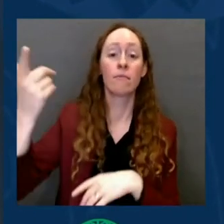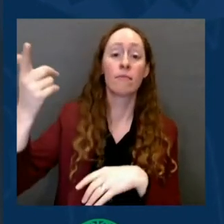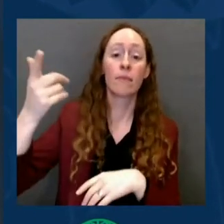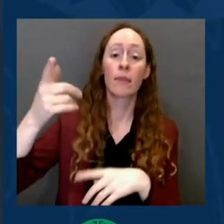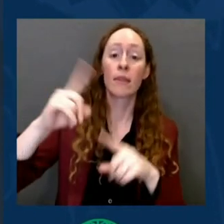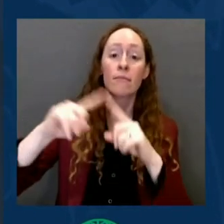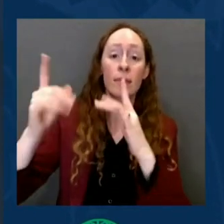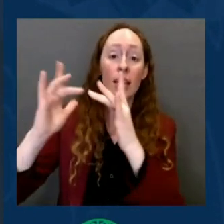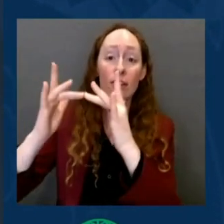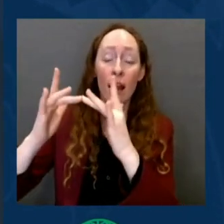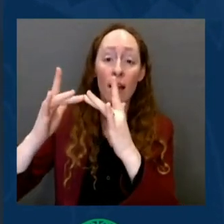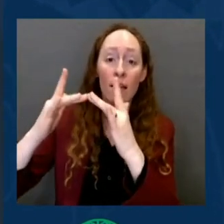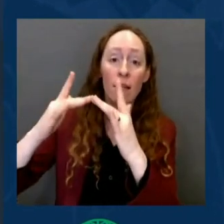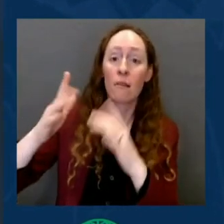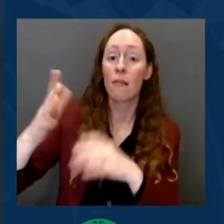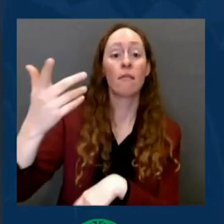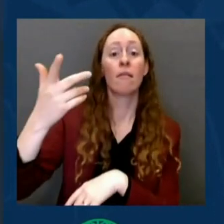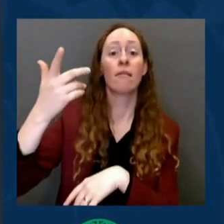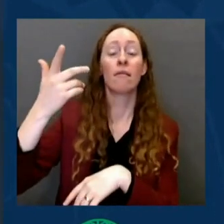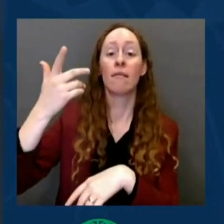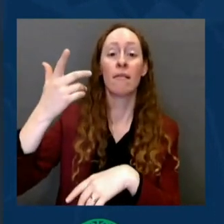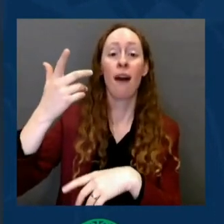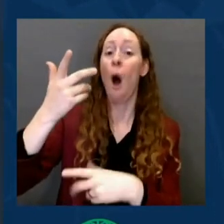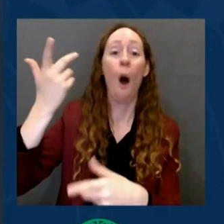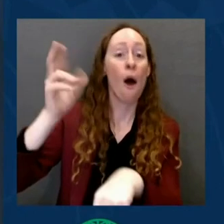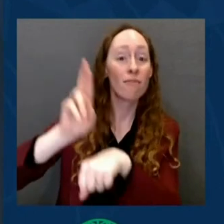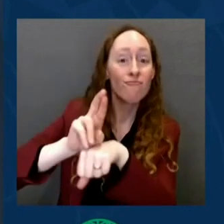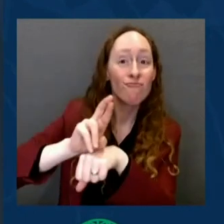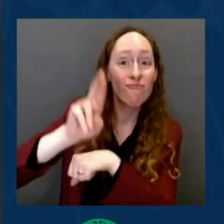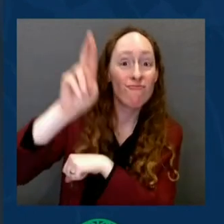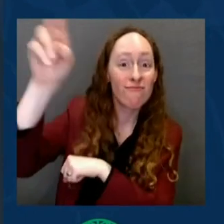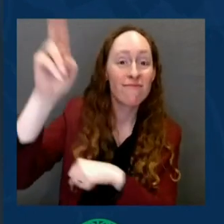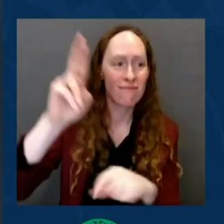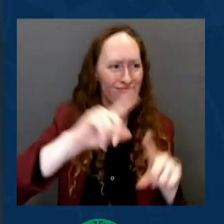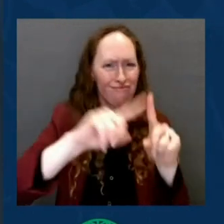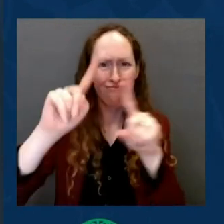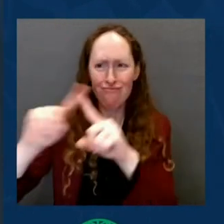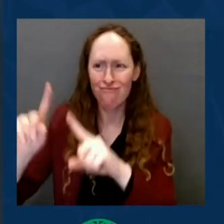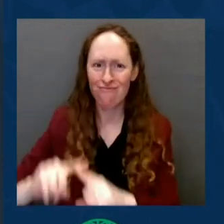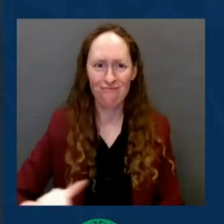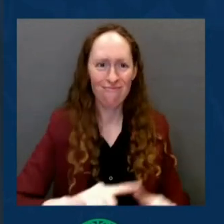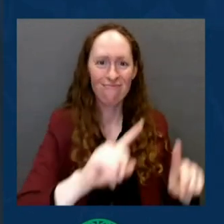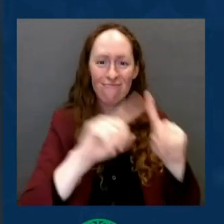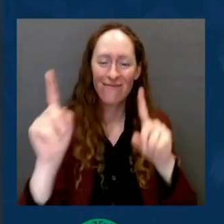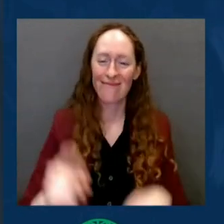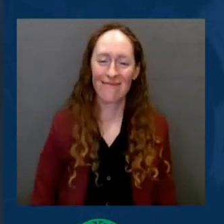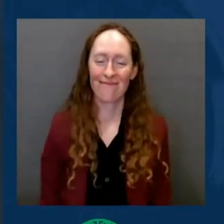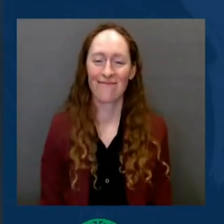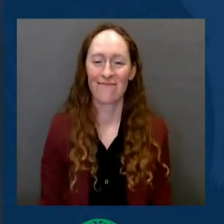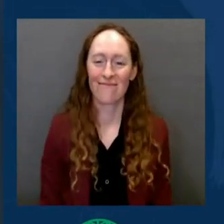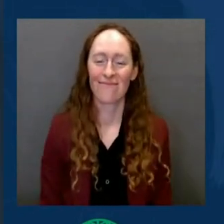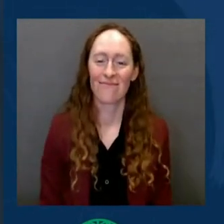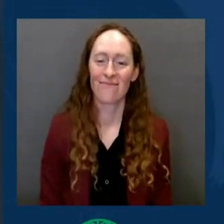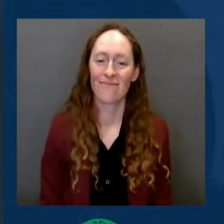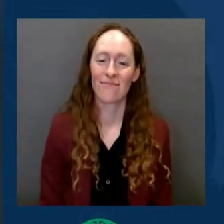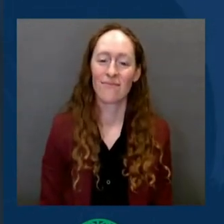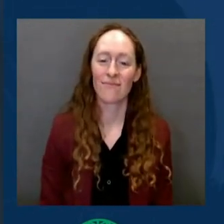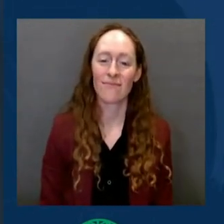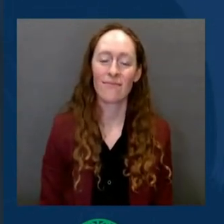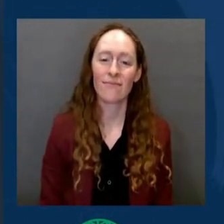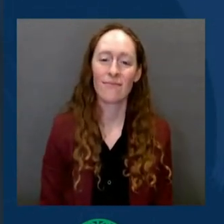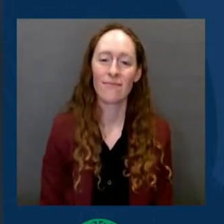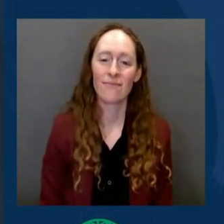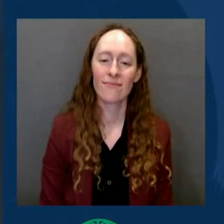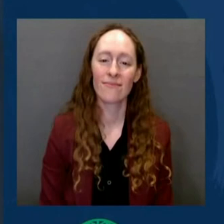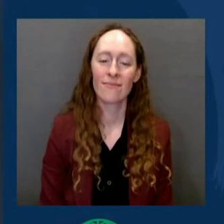also committed to helping African countries assess the financing you need, to build sustainable